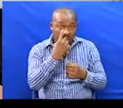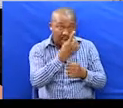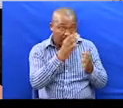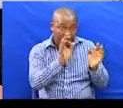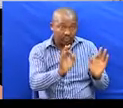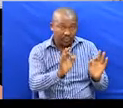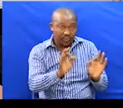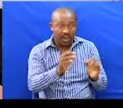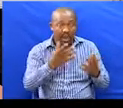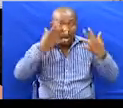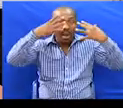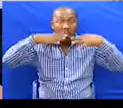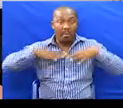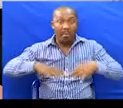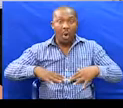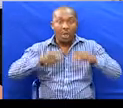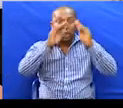shape, body build.